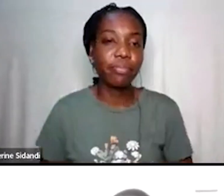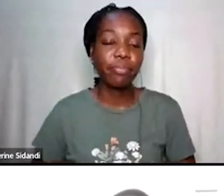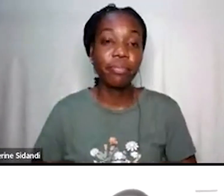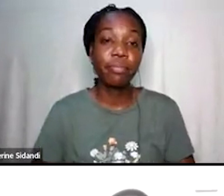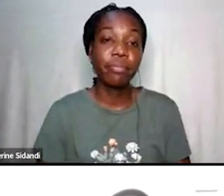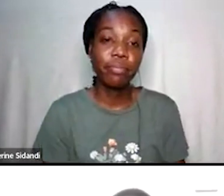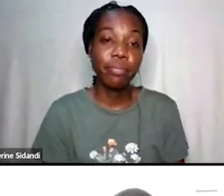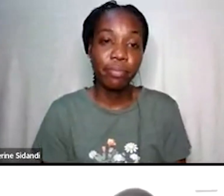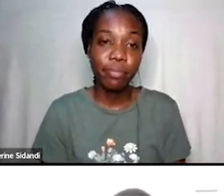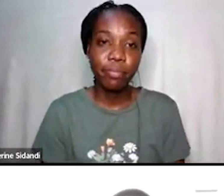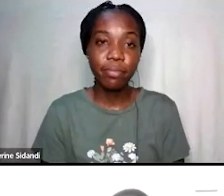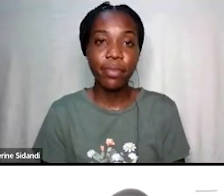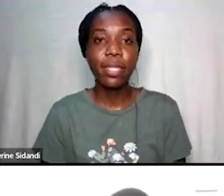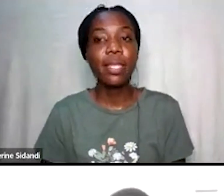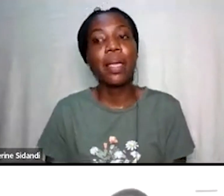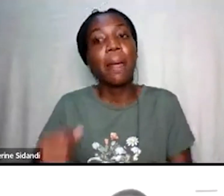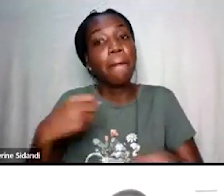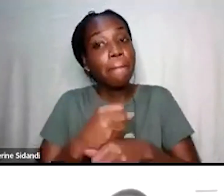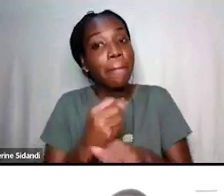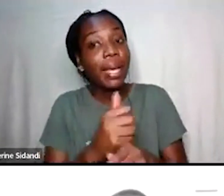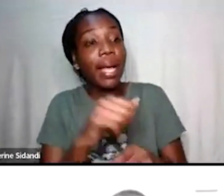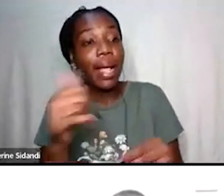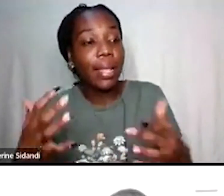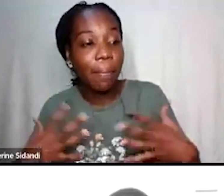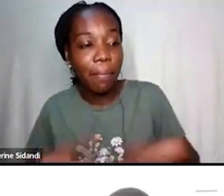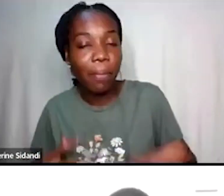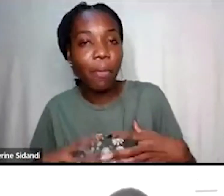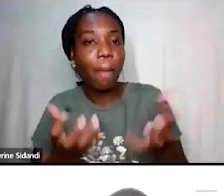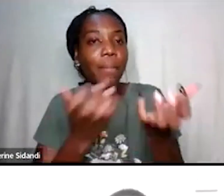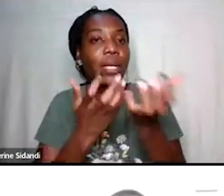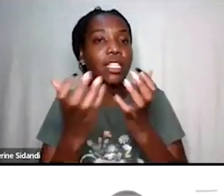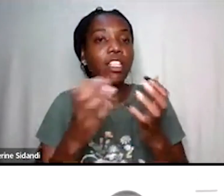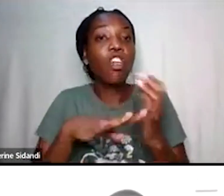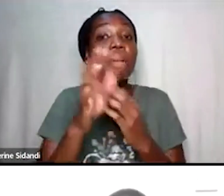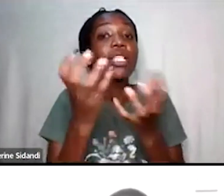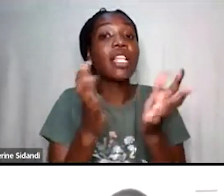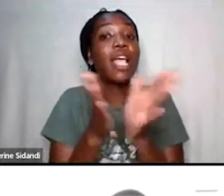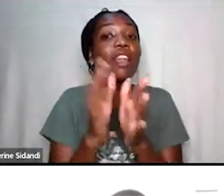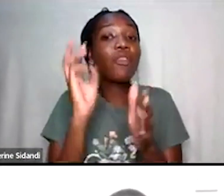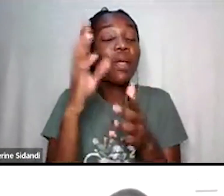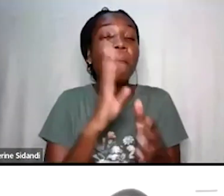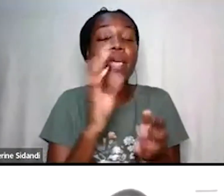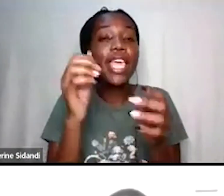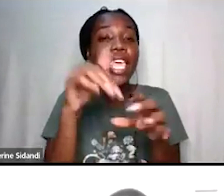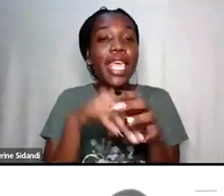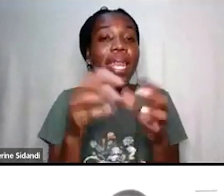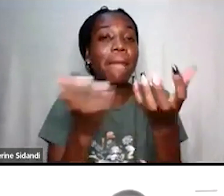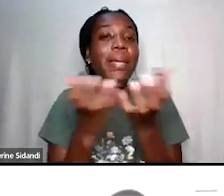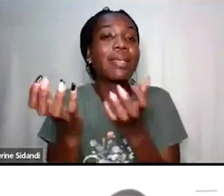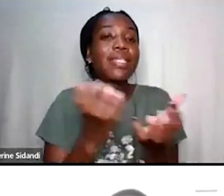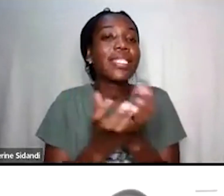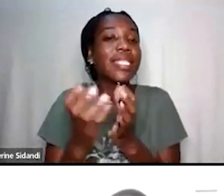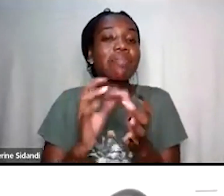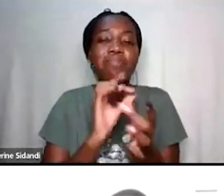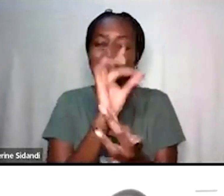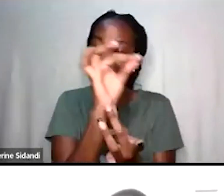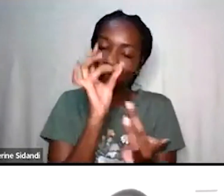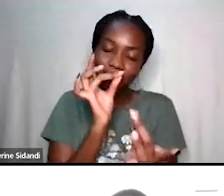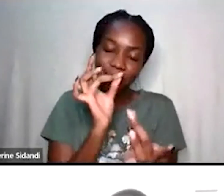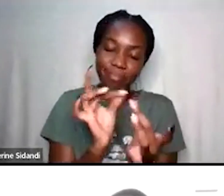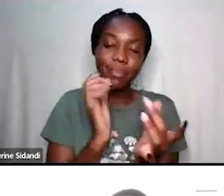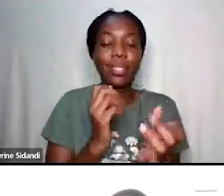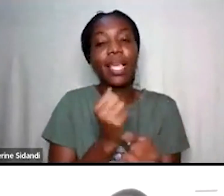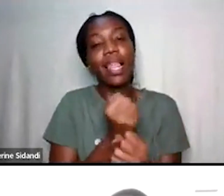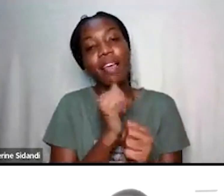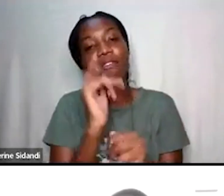Wow. Make other people's business your business and you will be in business. Excellent. I love that. And